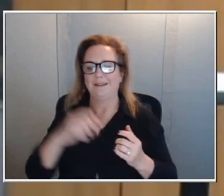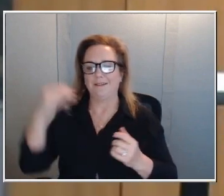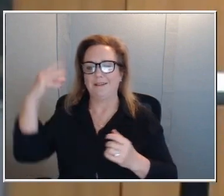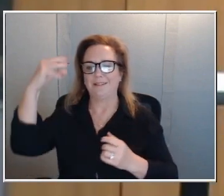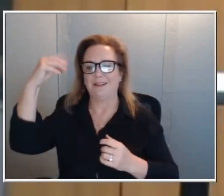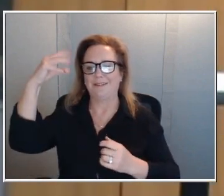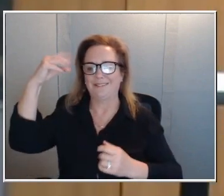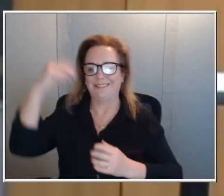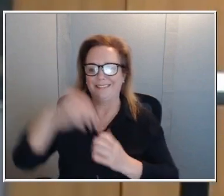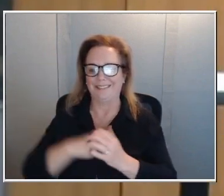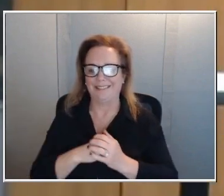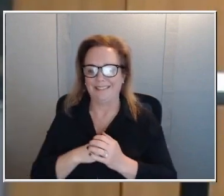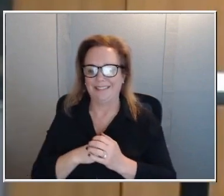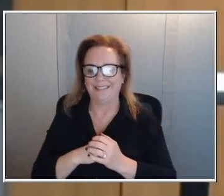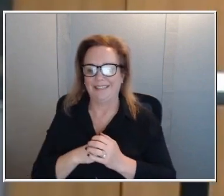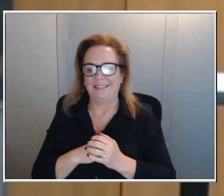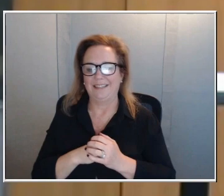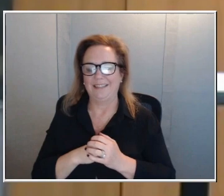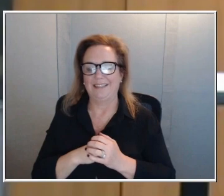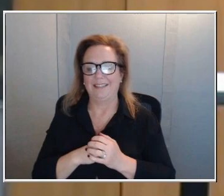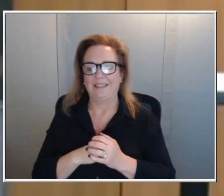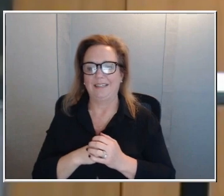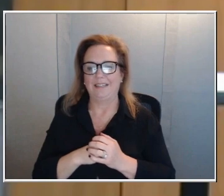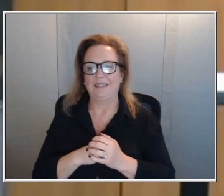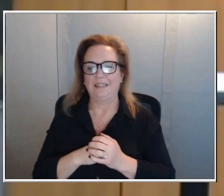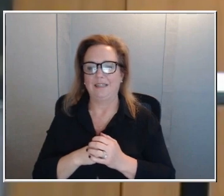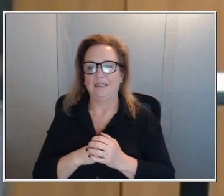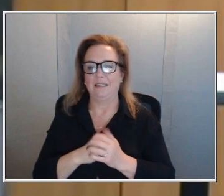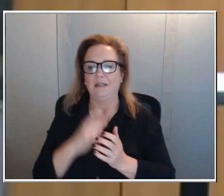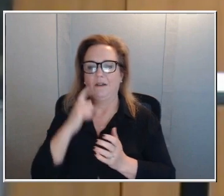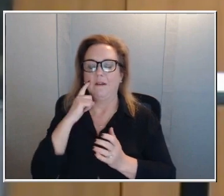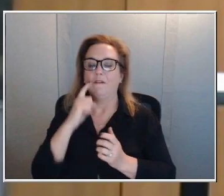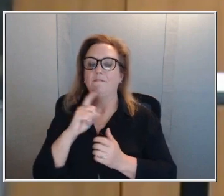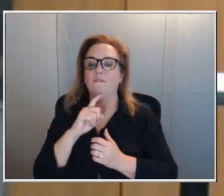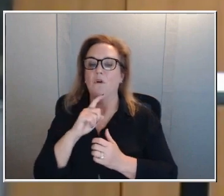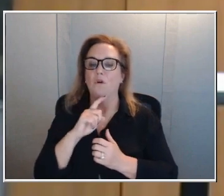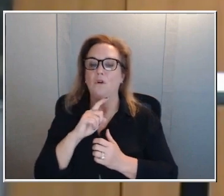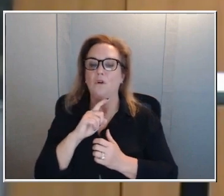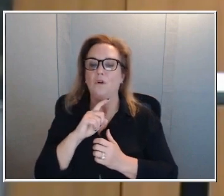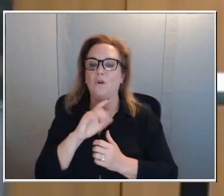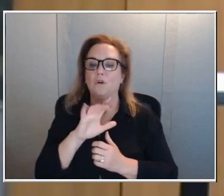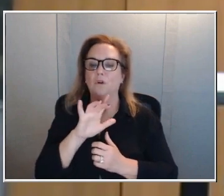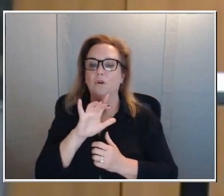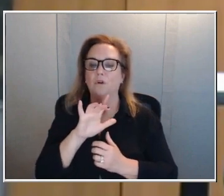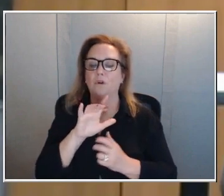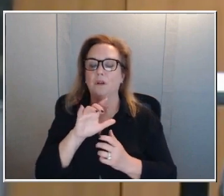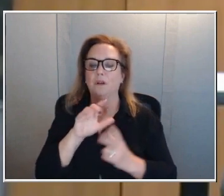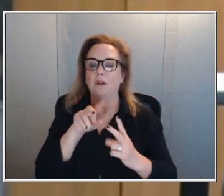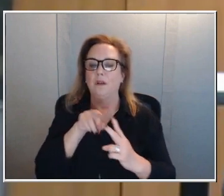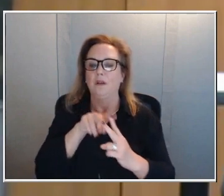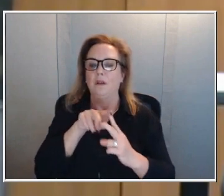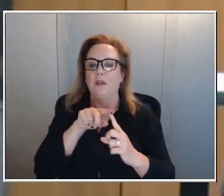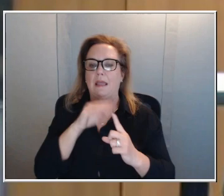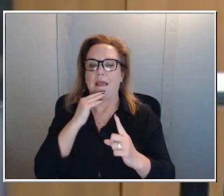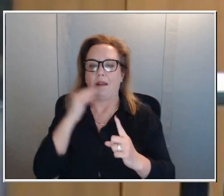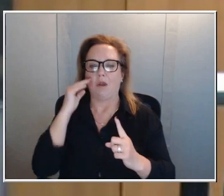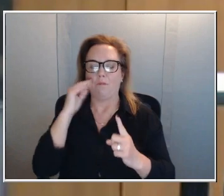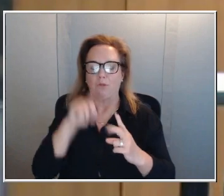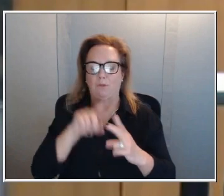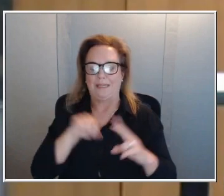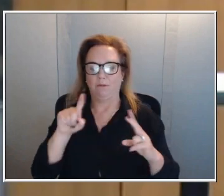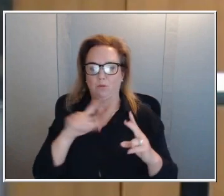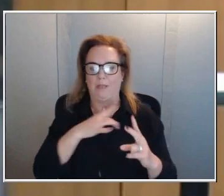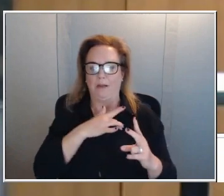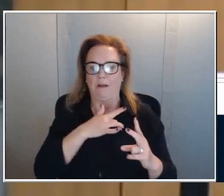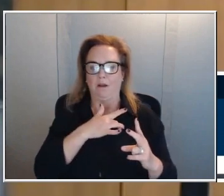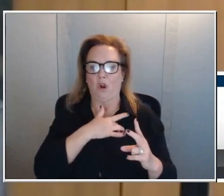off. You're good. As far as the standpoint from at home between the